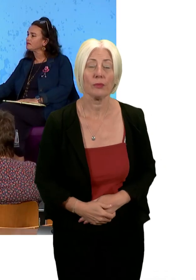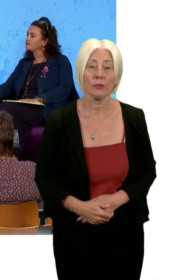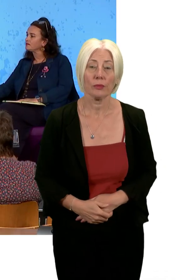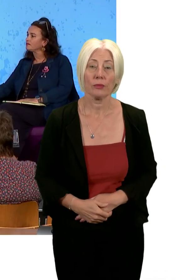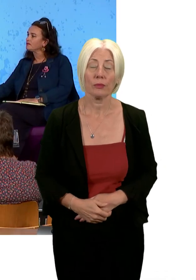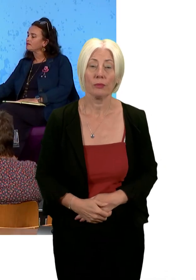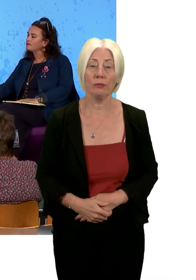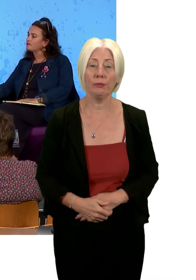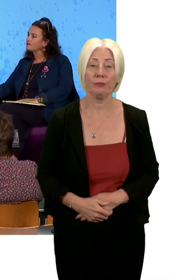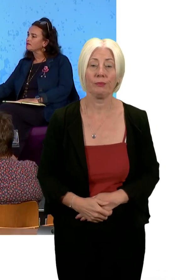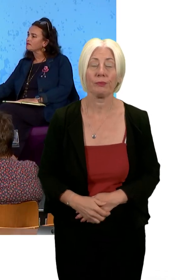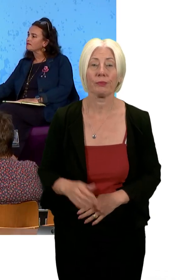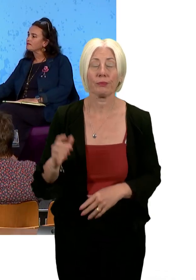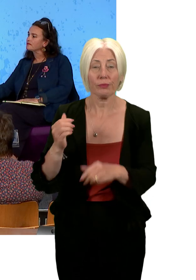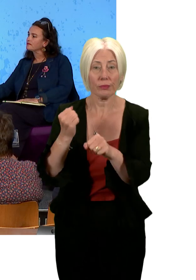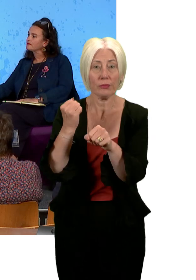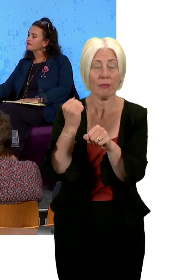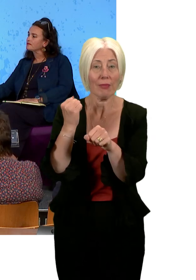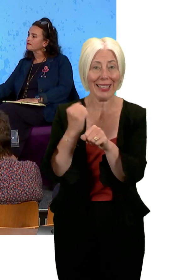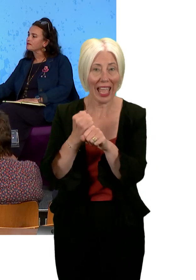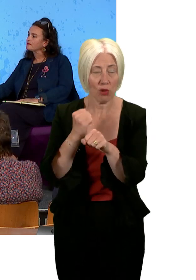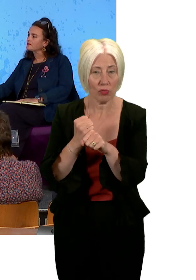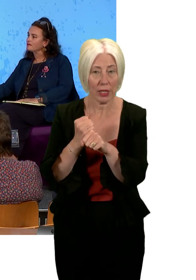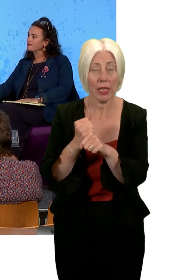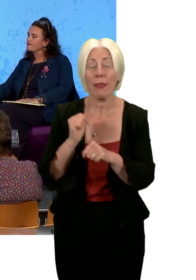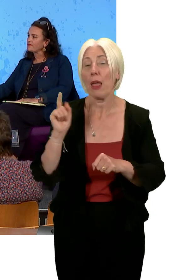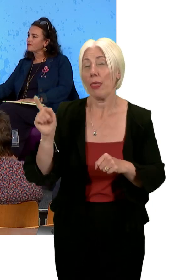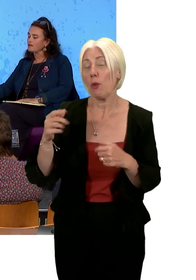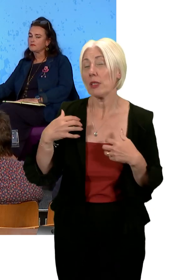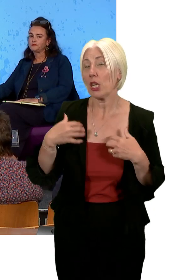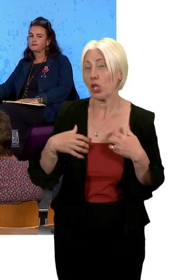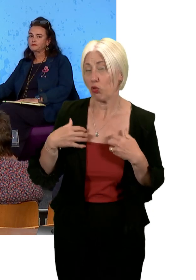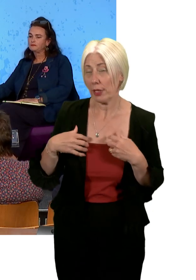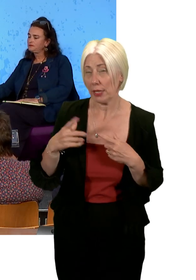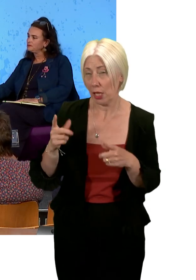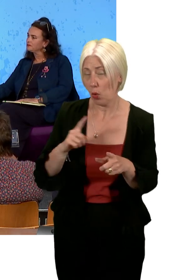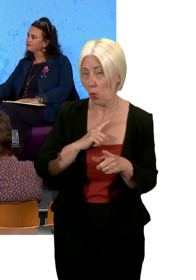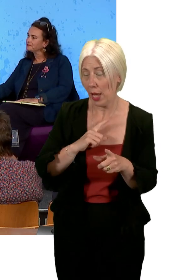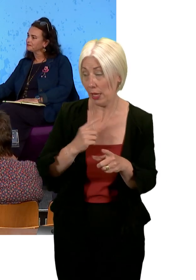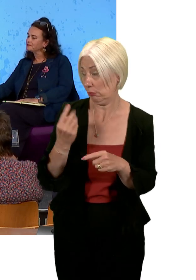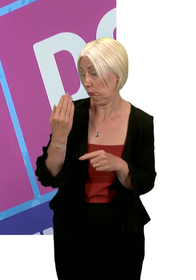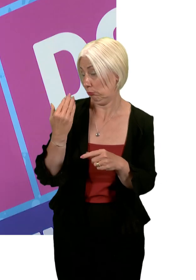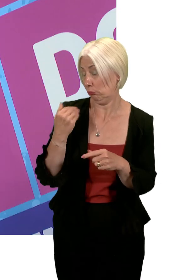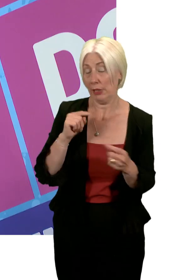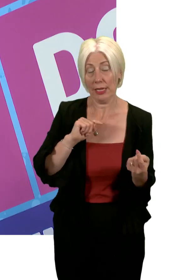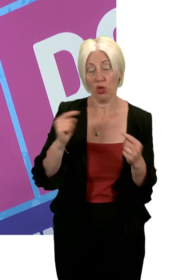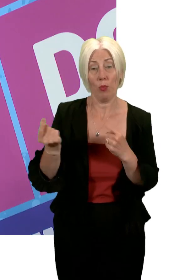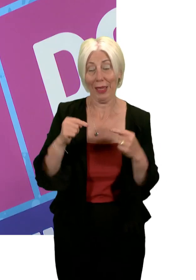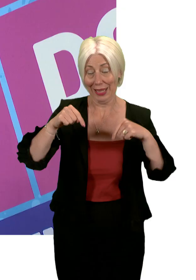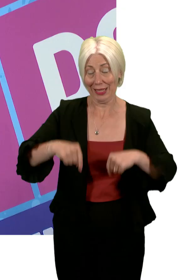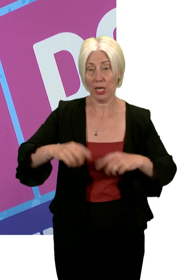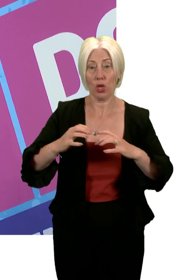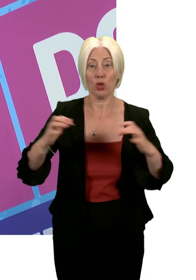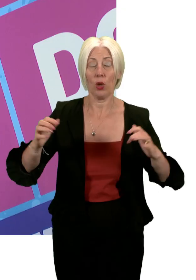Gary, will I come to you and then I'll come to Stuart about that, because it was very interesting to raise. We had a recent debate in Chamber about